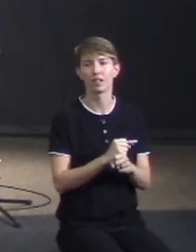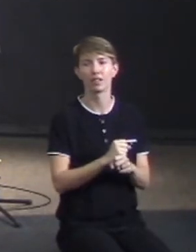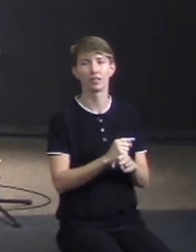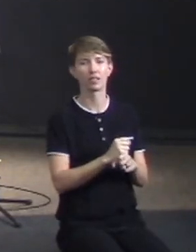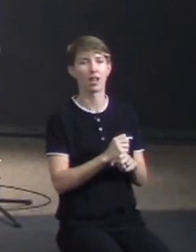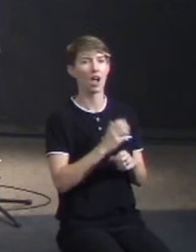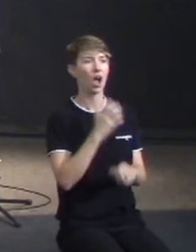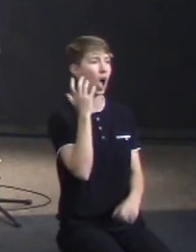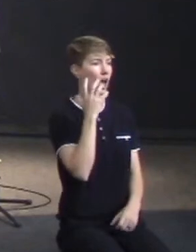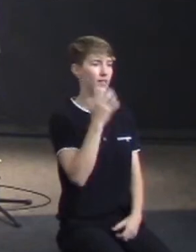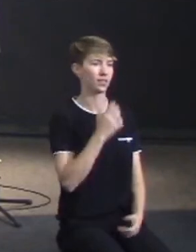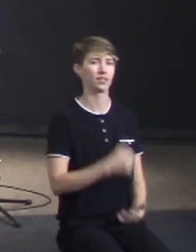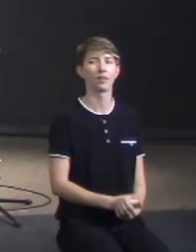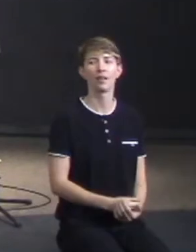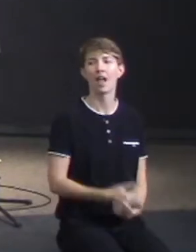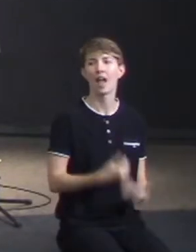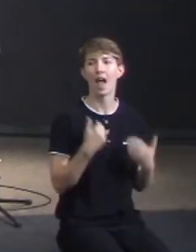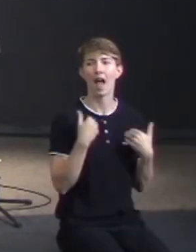stage.